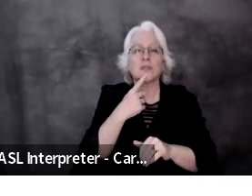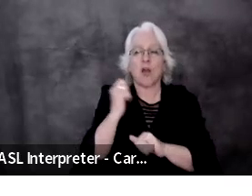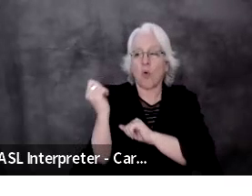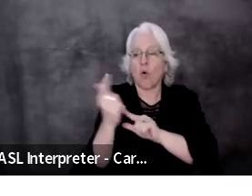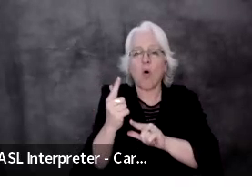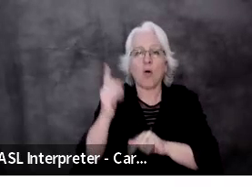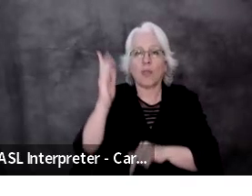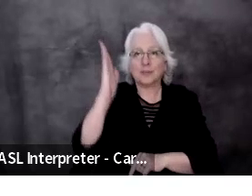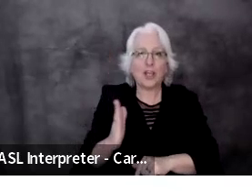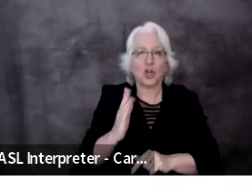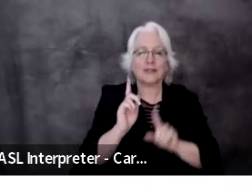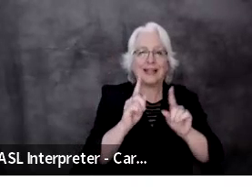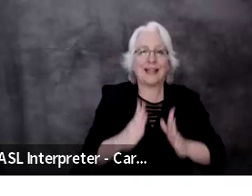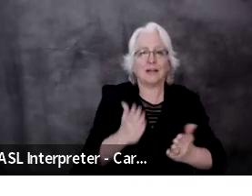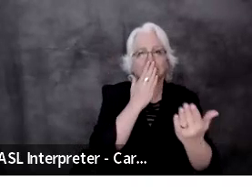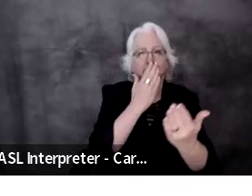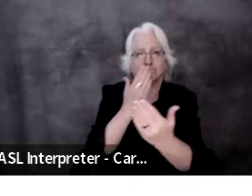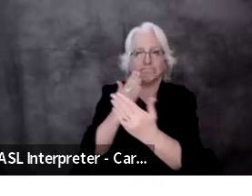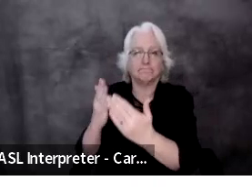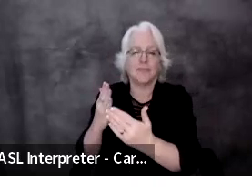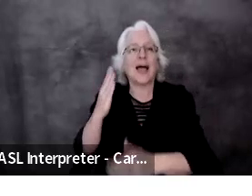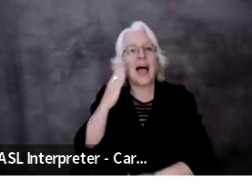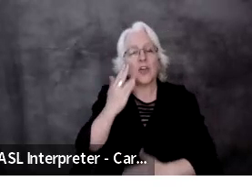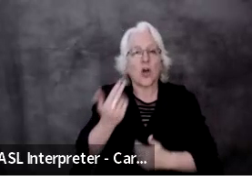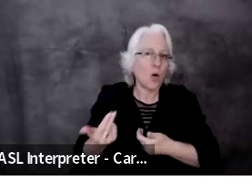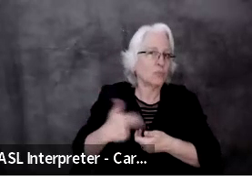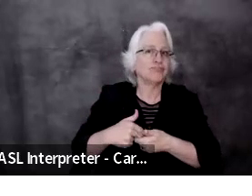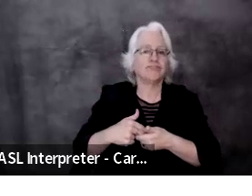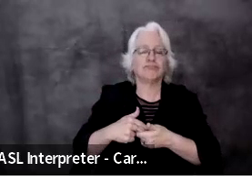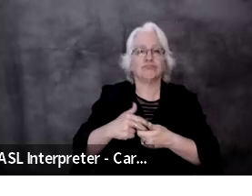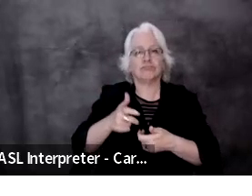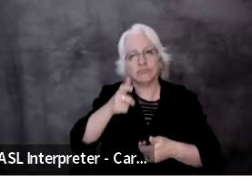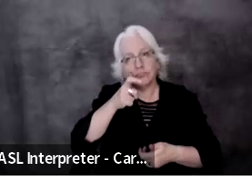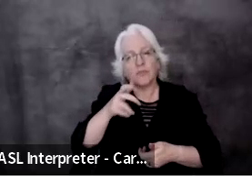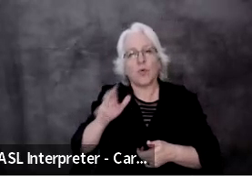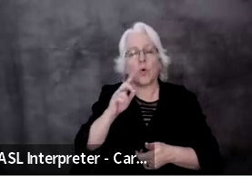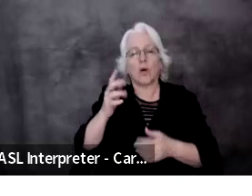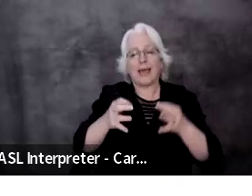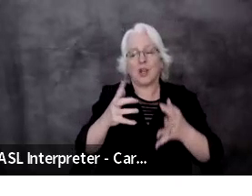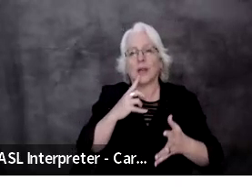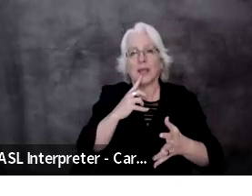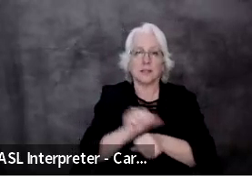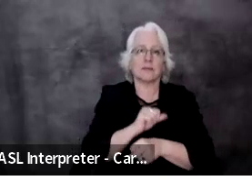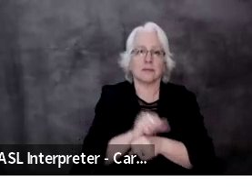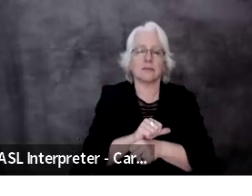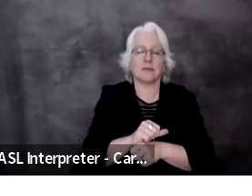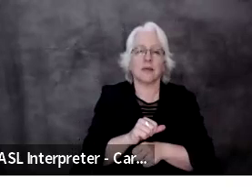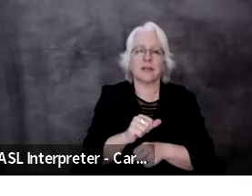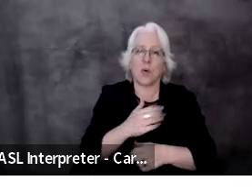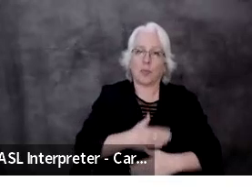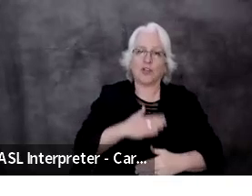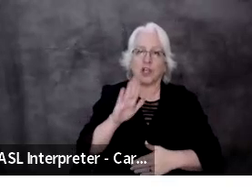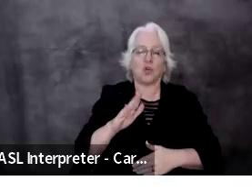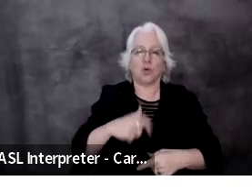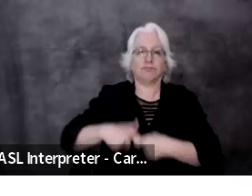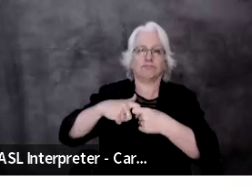attendees. I know that coming to a hearing takes some effort, and I appreciate that you made the time to come here today and provide